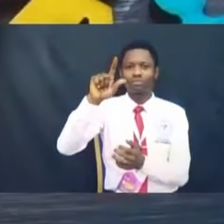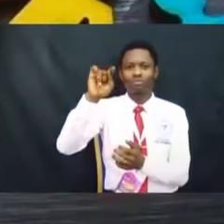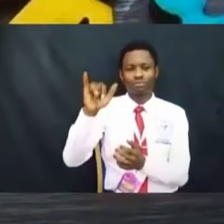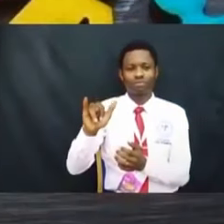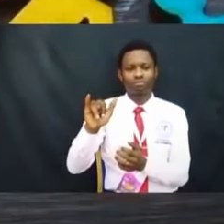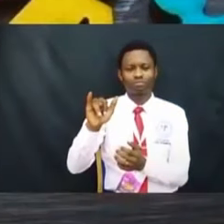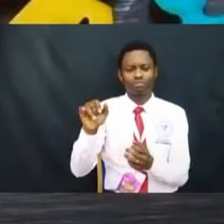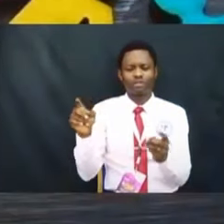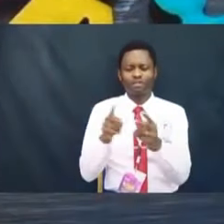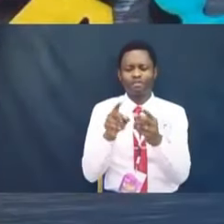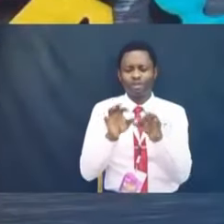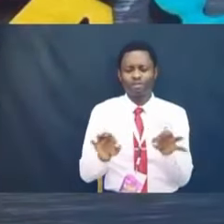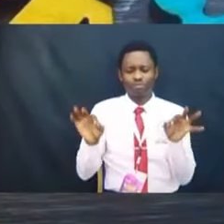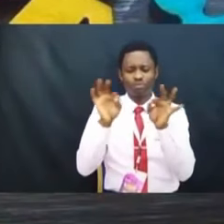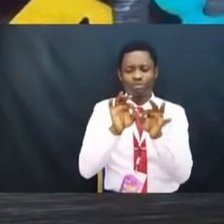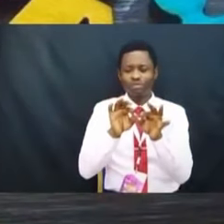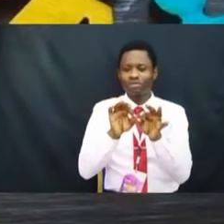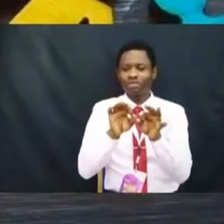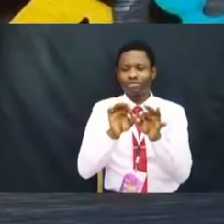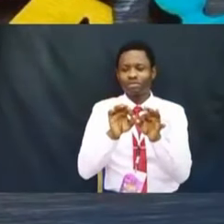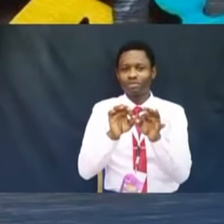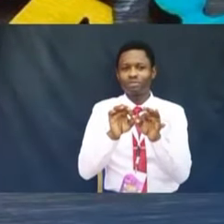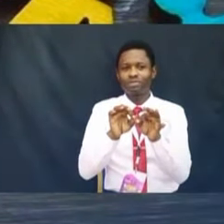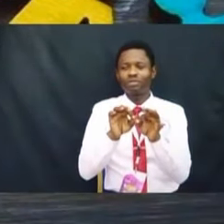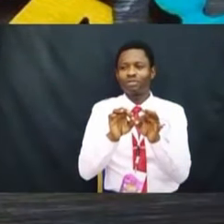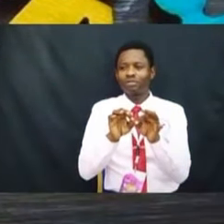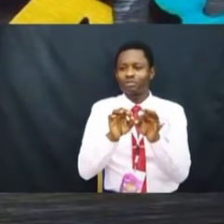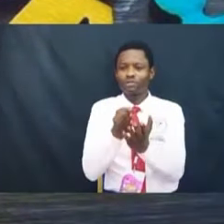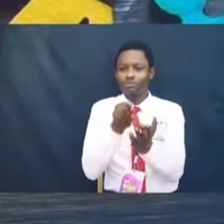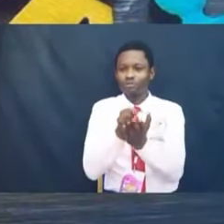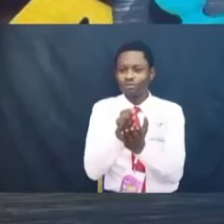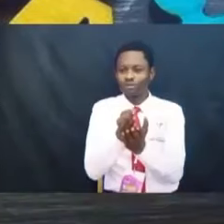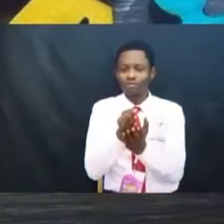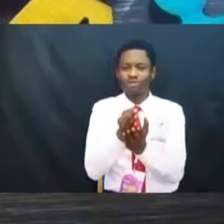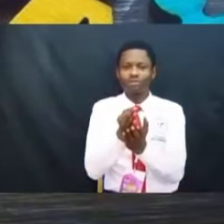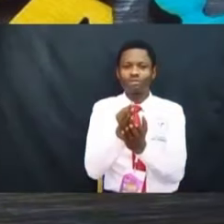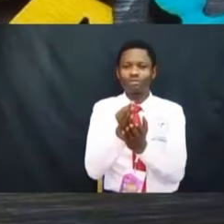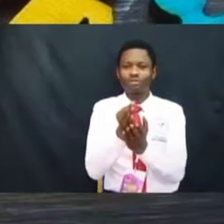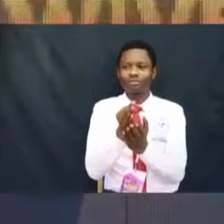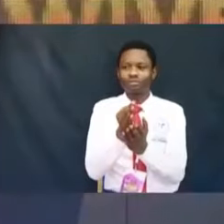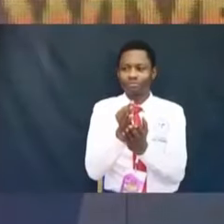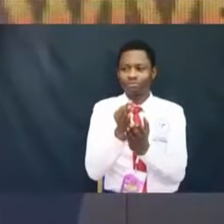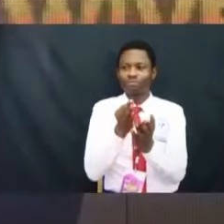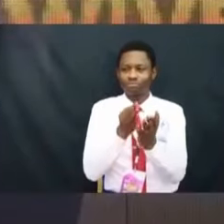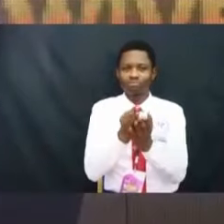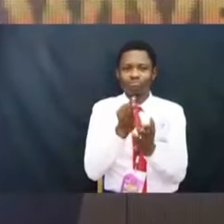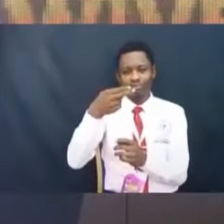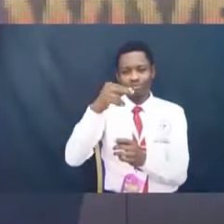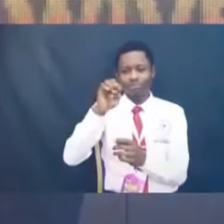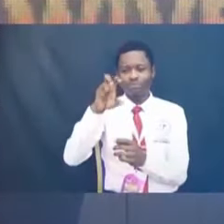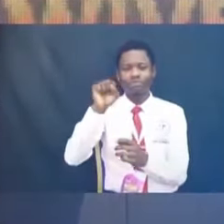ingredient that we need is to be loyal. We'll start from 1 Thessalonians chapter